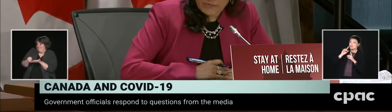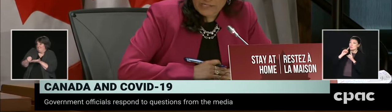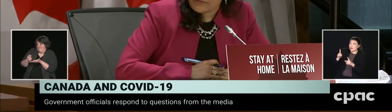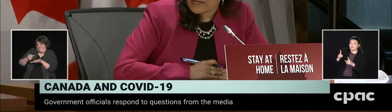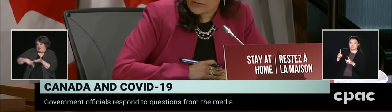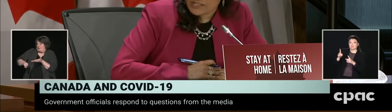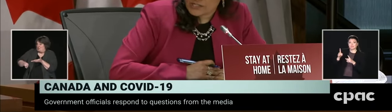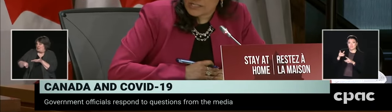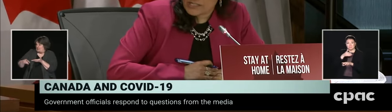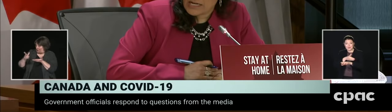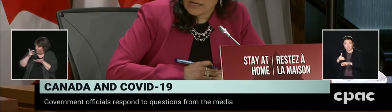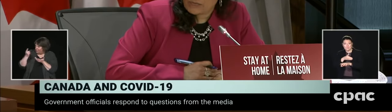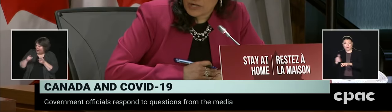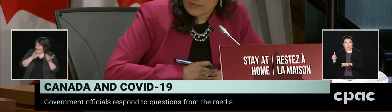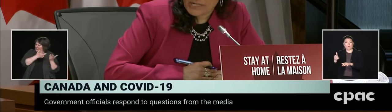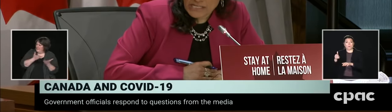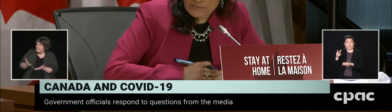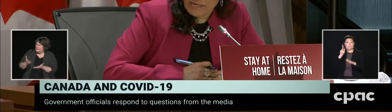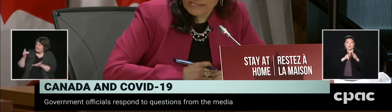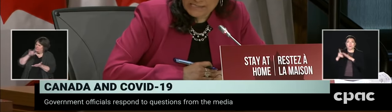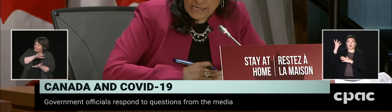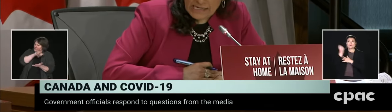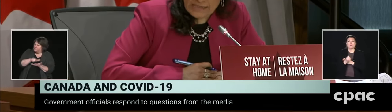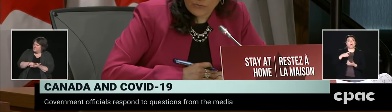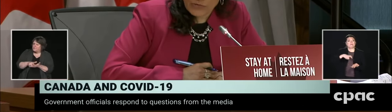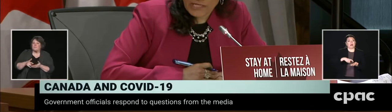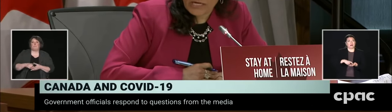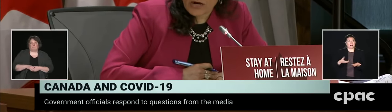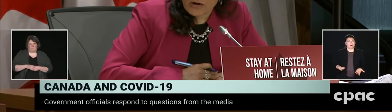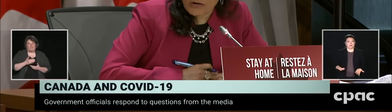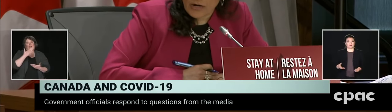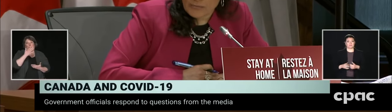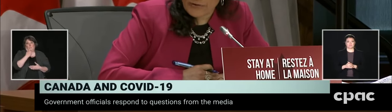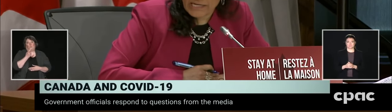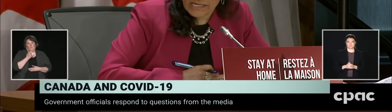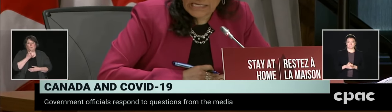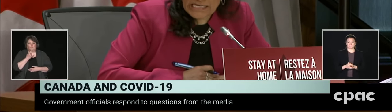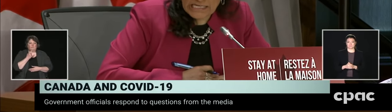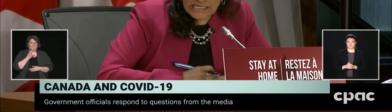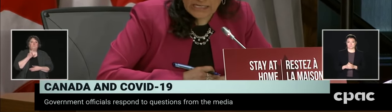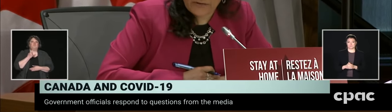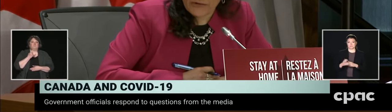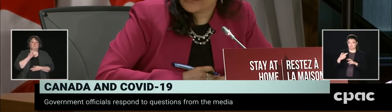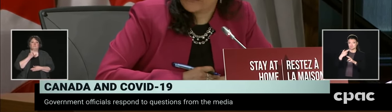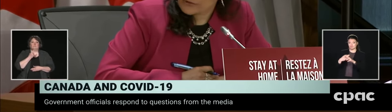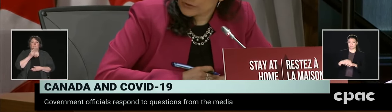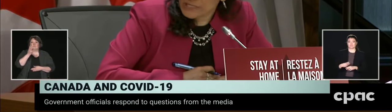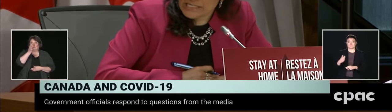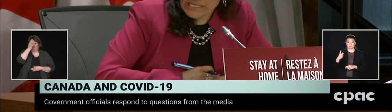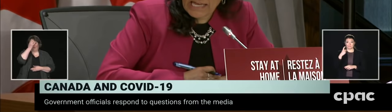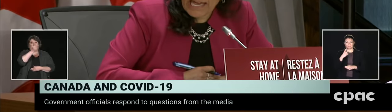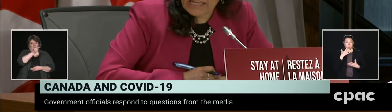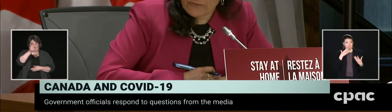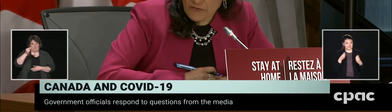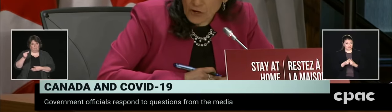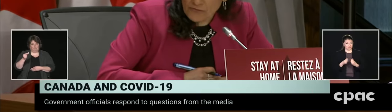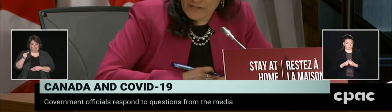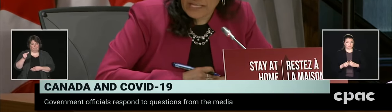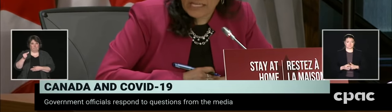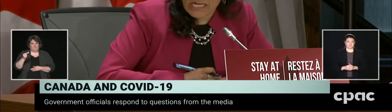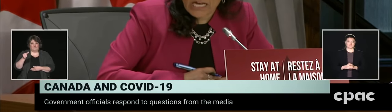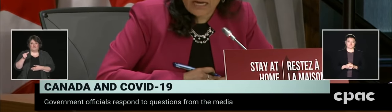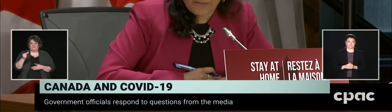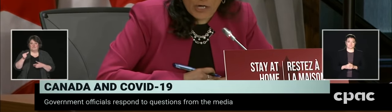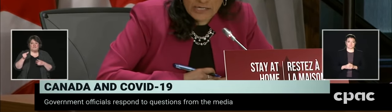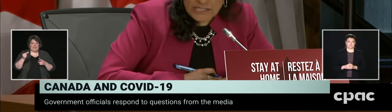Thank you so much for that question. I want to begin by saying that we are operating in a very fluid and